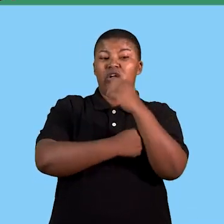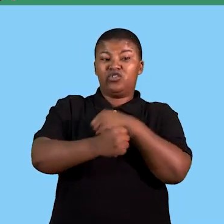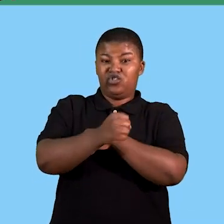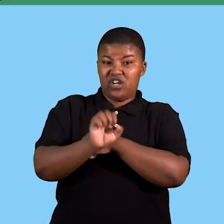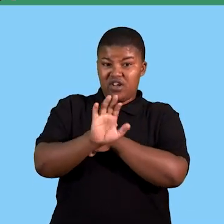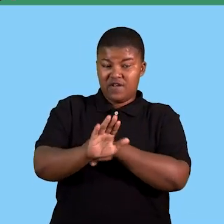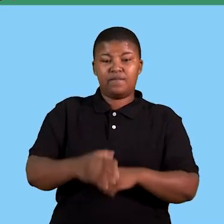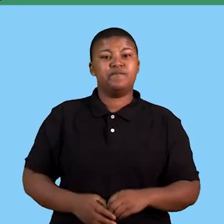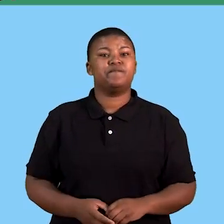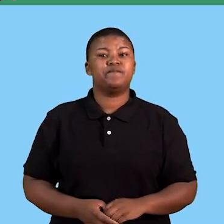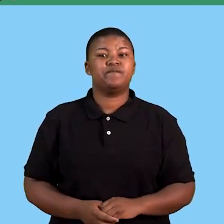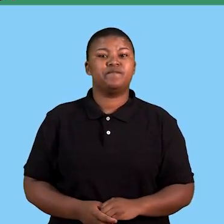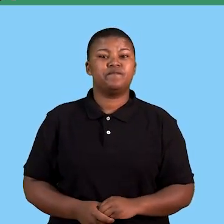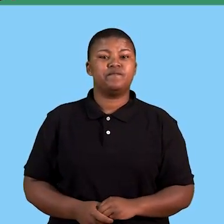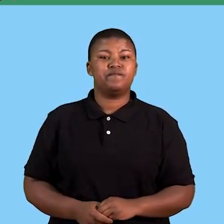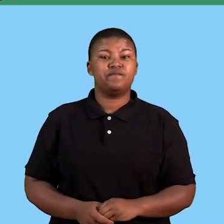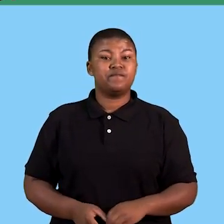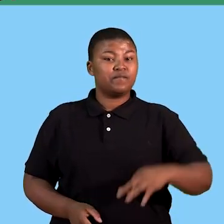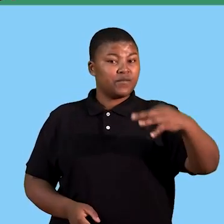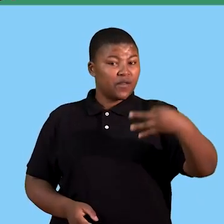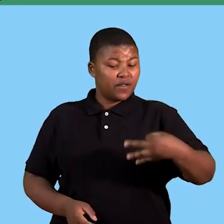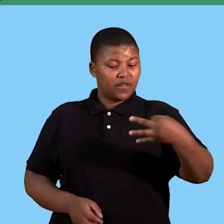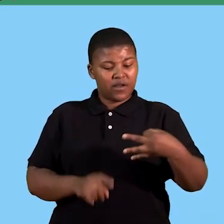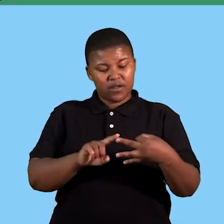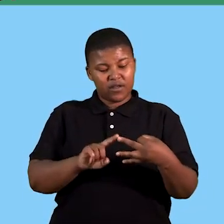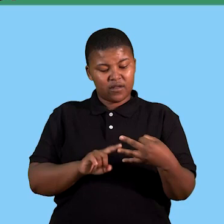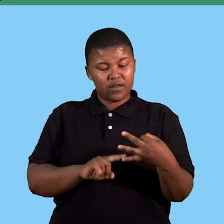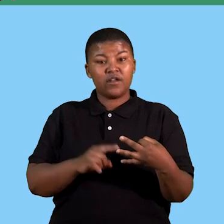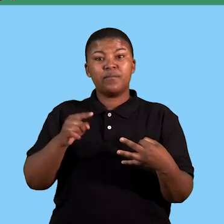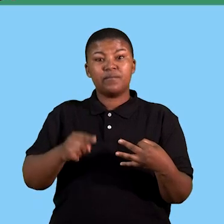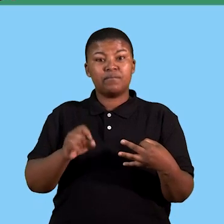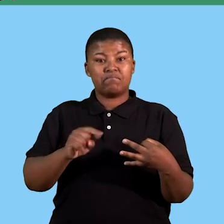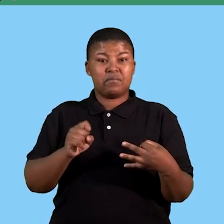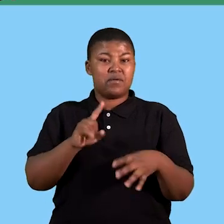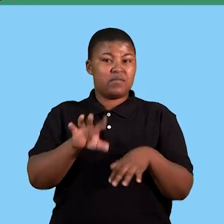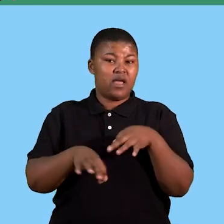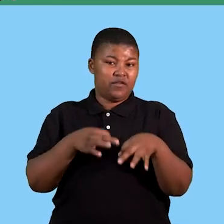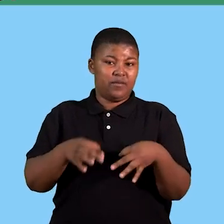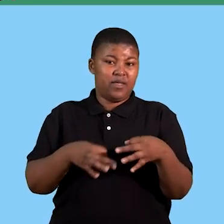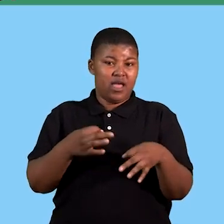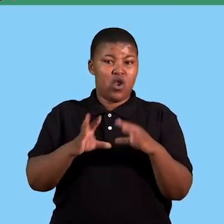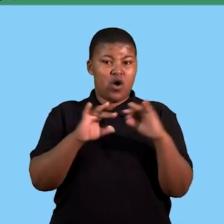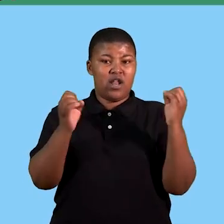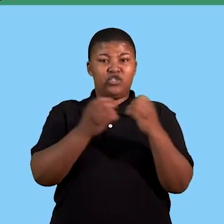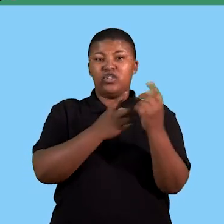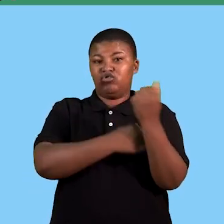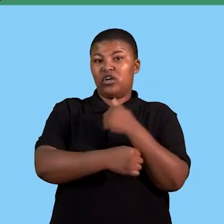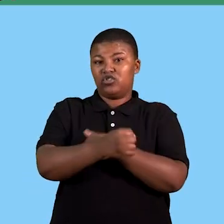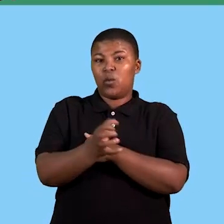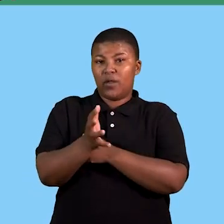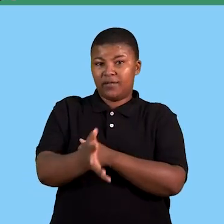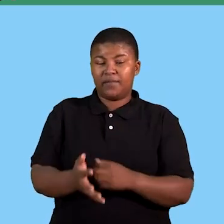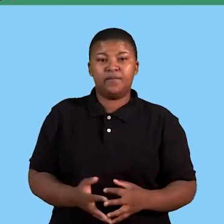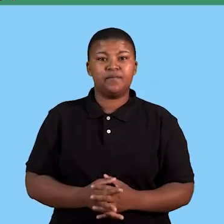organizational structure of the business. Now there are three types, and we are going to have a closer look at those three types of